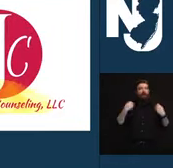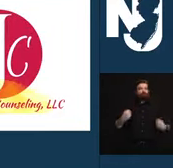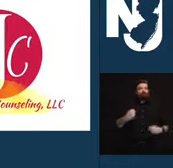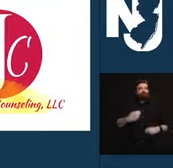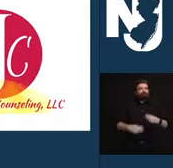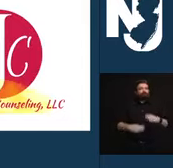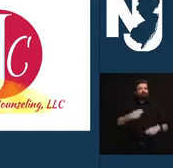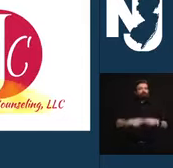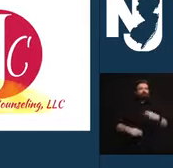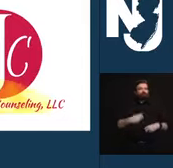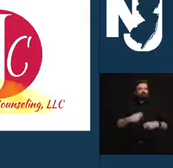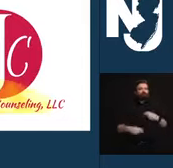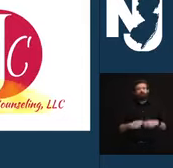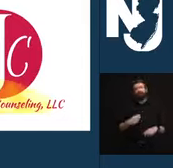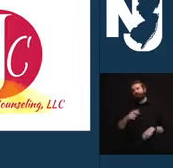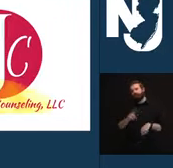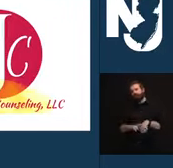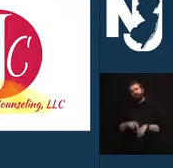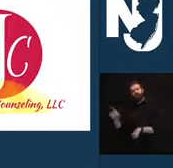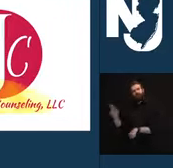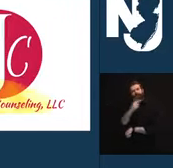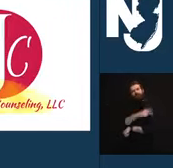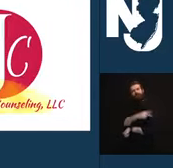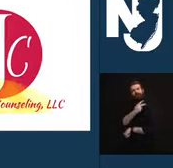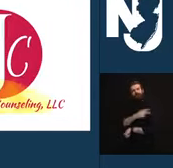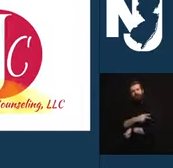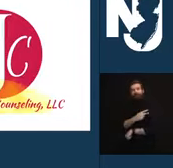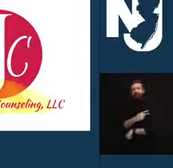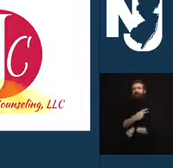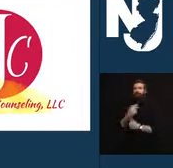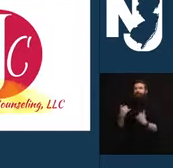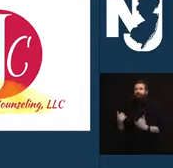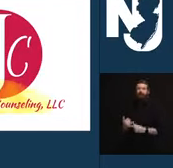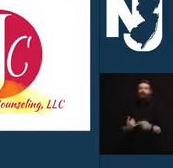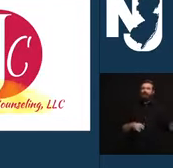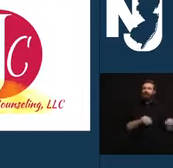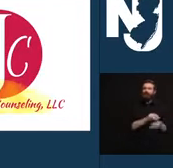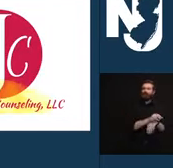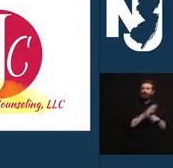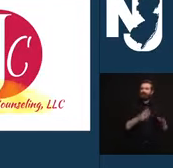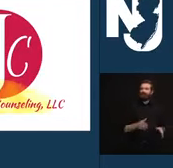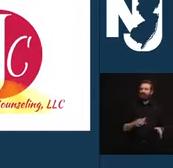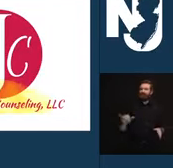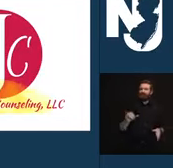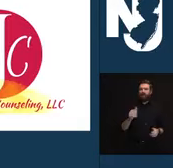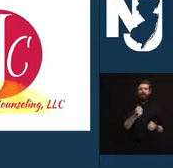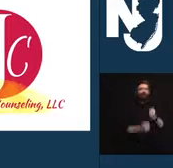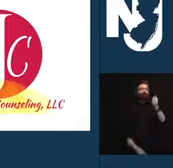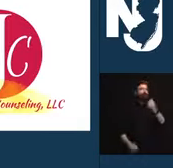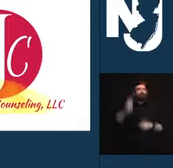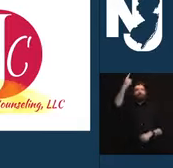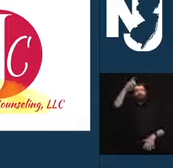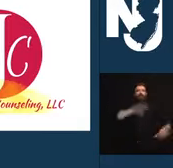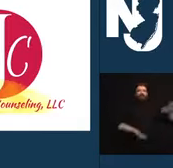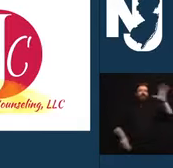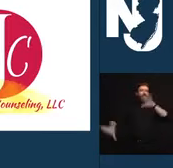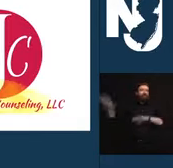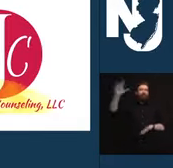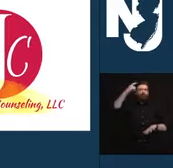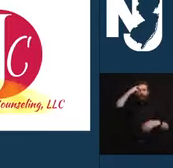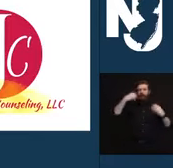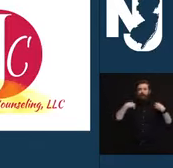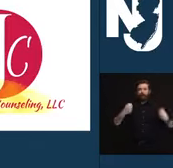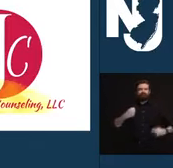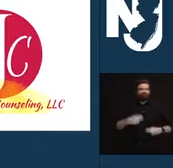there's a spirit of we're all in this together. At another level, you've got the counselor providing advice and therapy to a patient, and they're